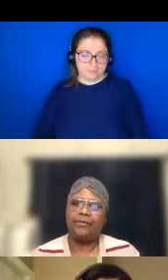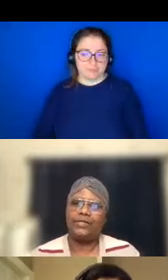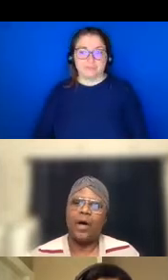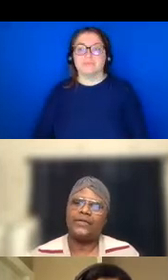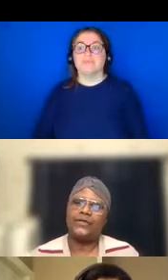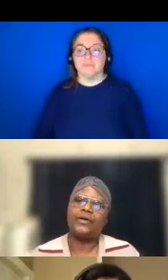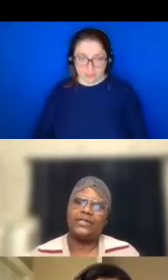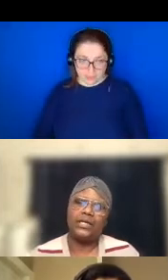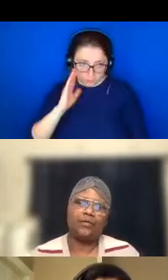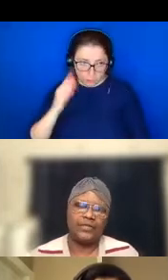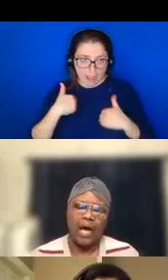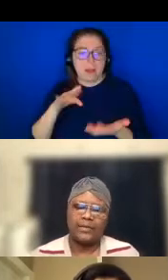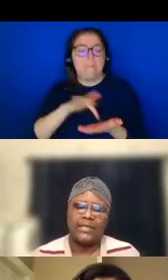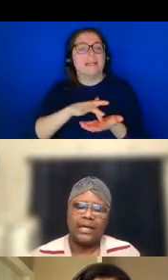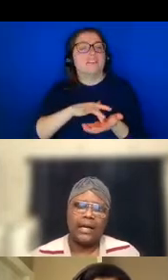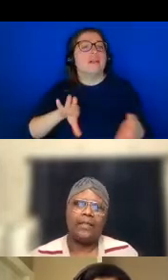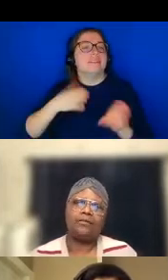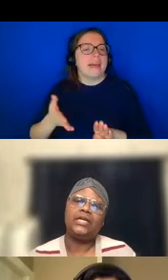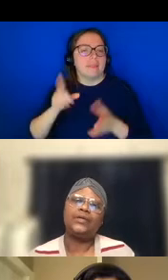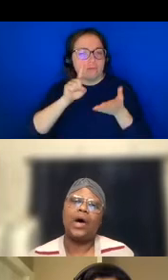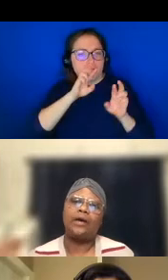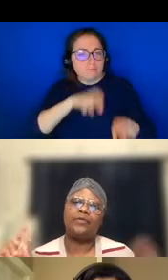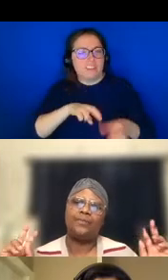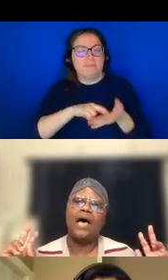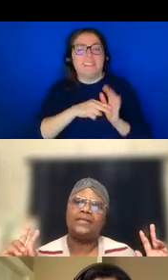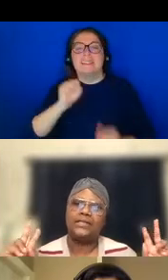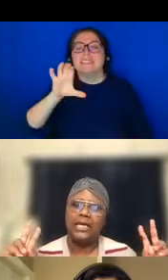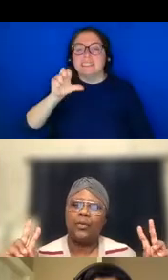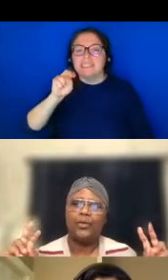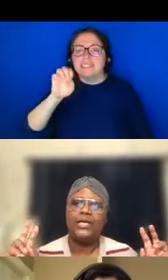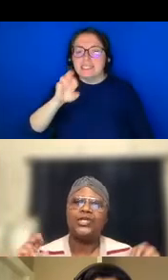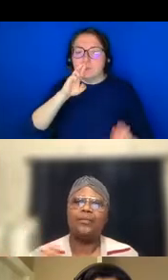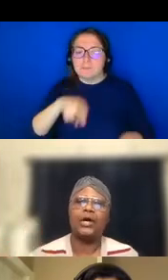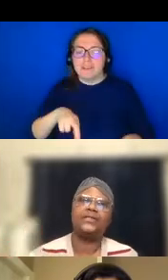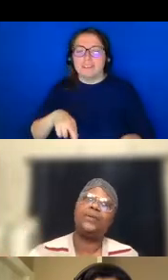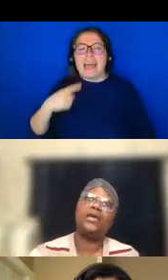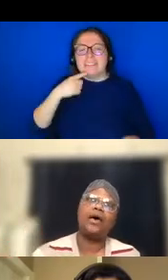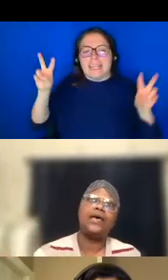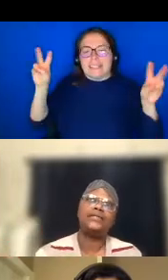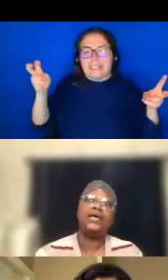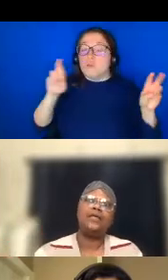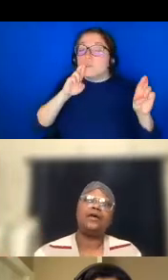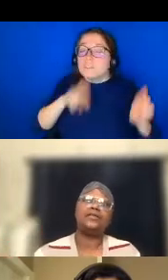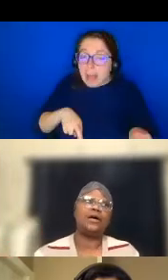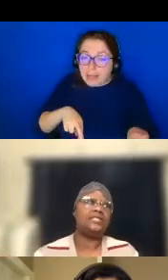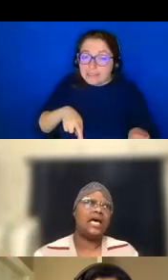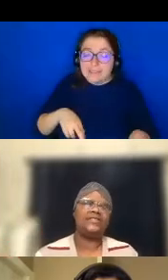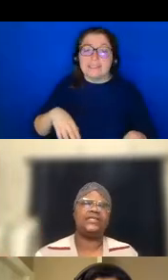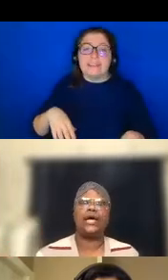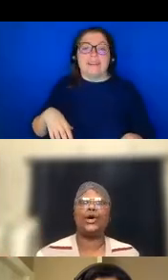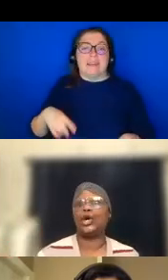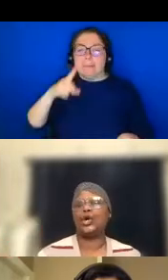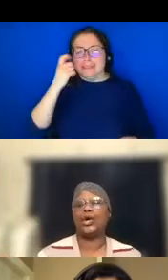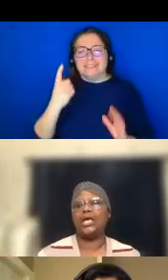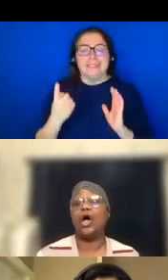death response or a scene response. And the reason why response is in quotation marks is because there are some deaths